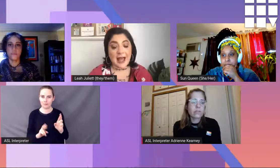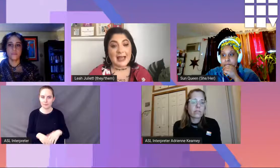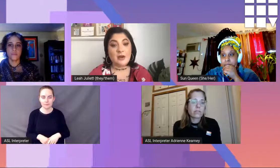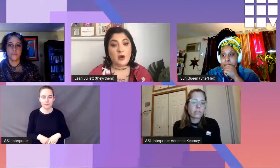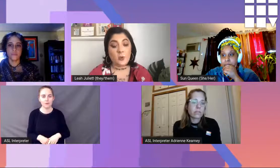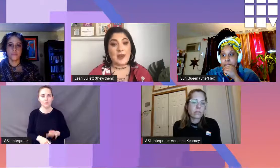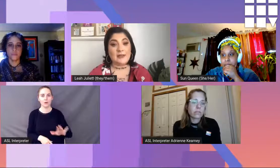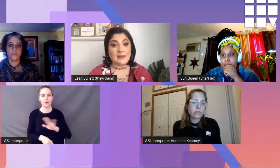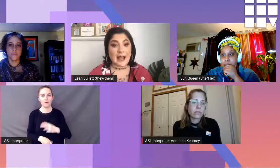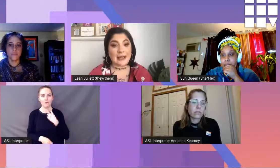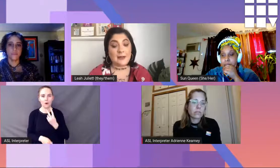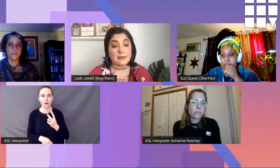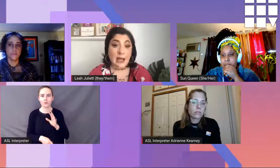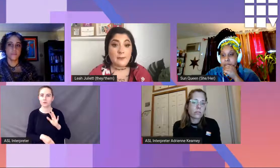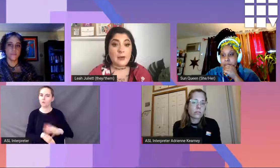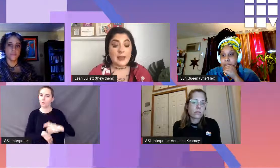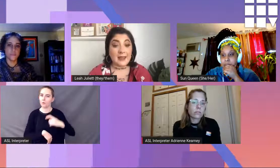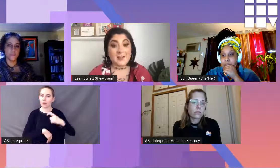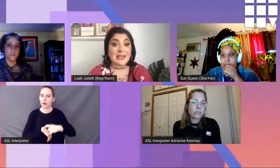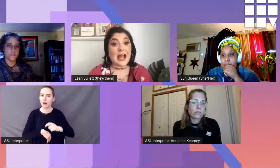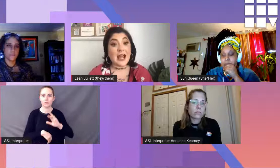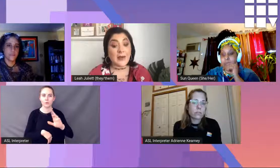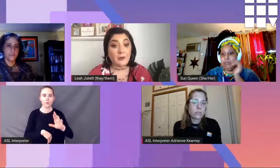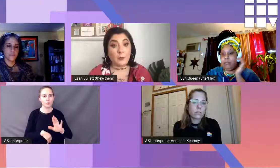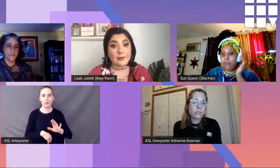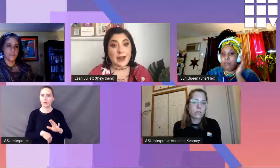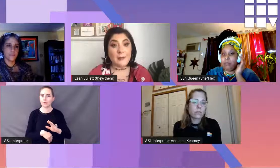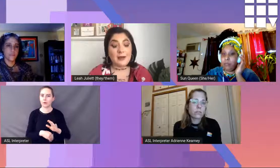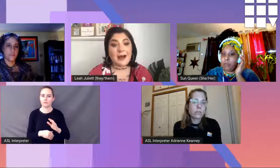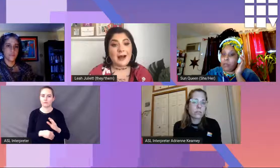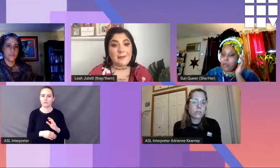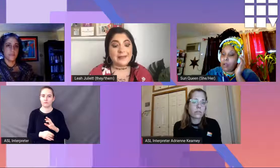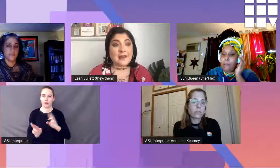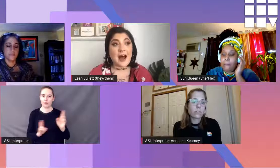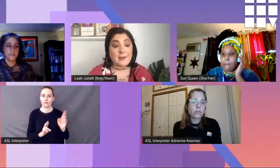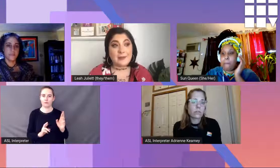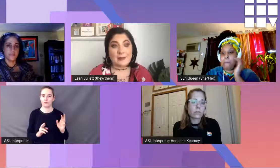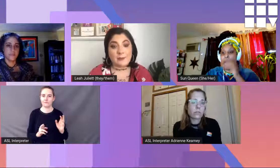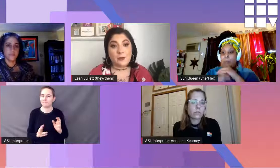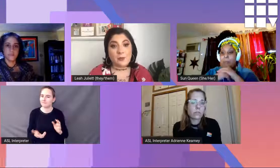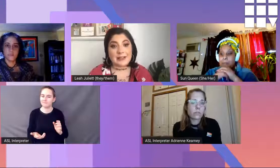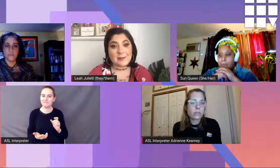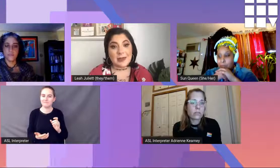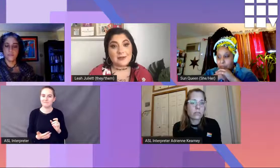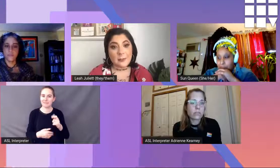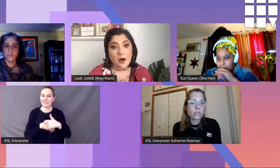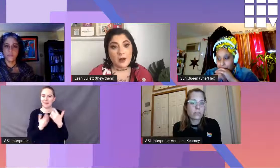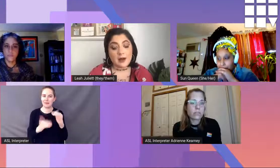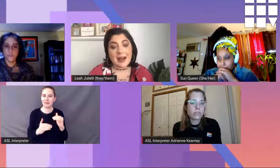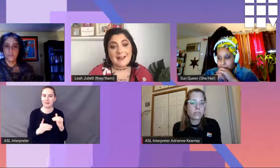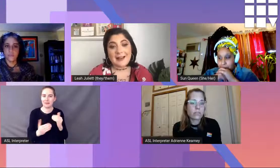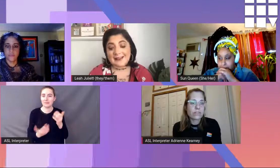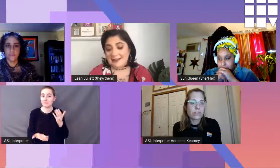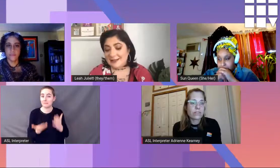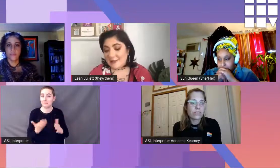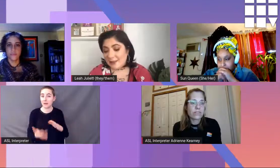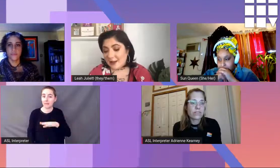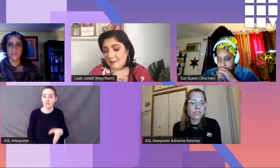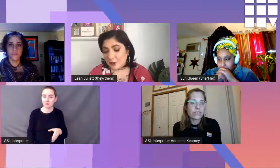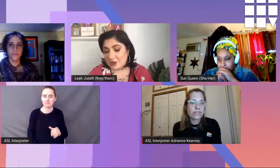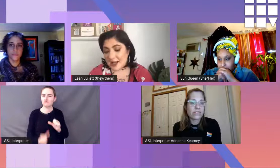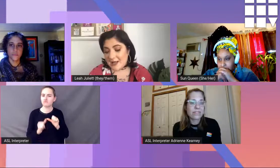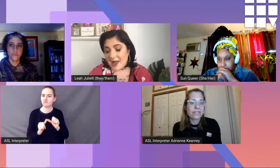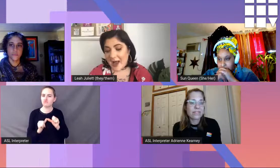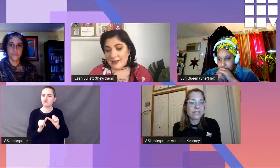you decide when that time is up, if that time ever will be up. It's not up to people who want to make you small. I think it's